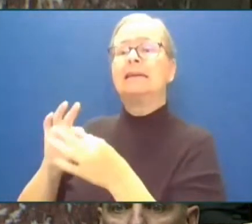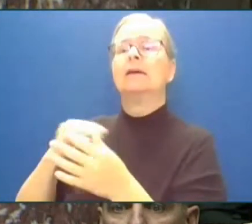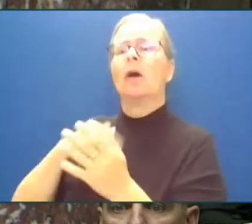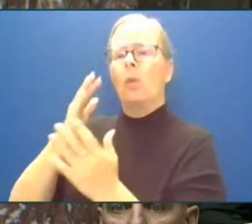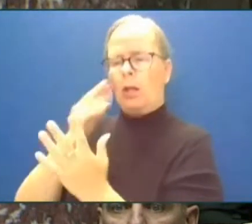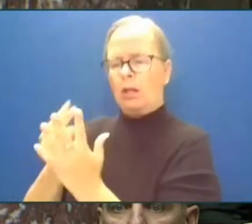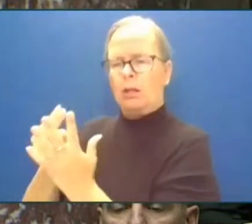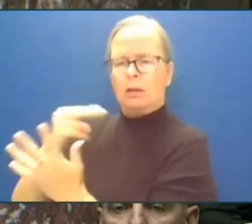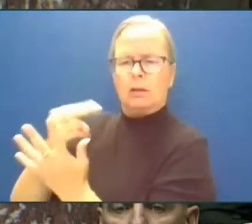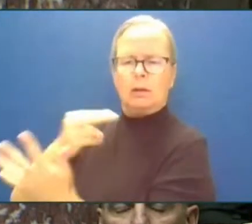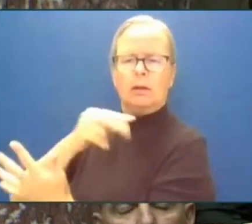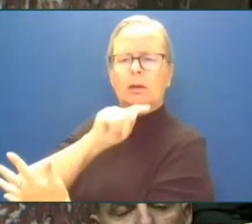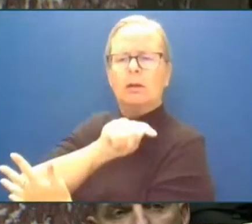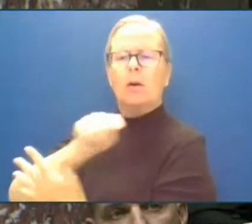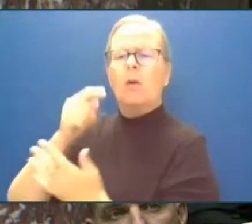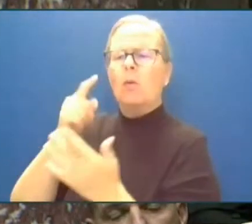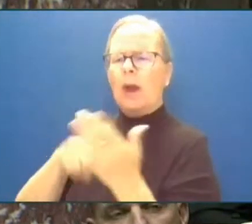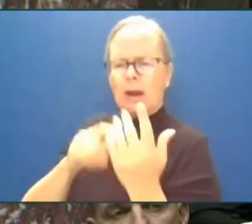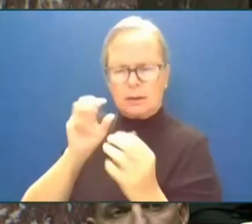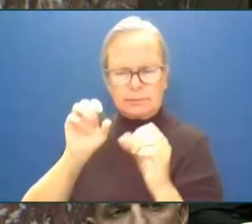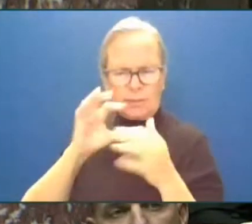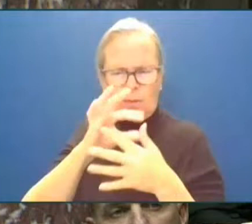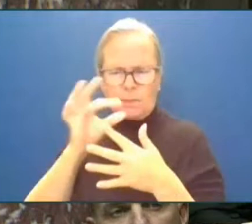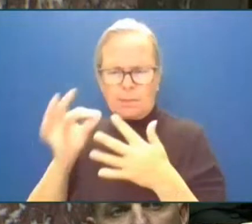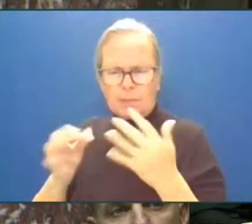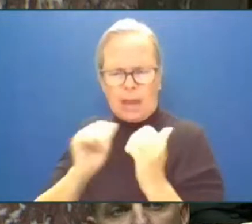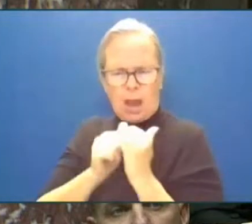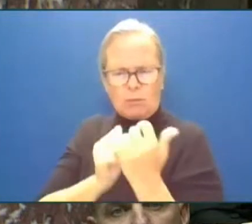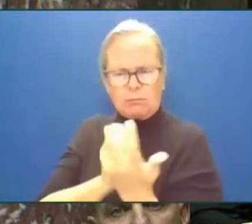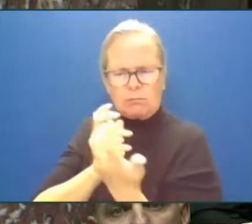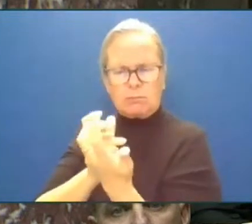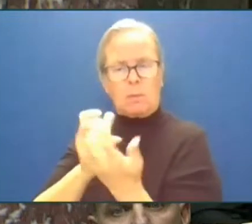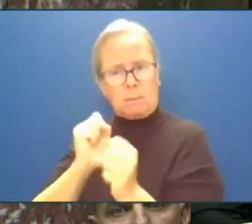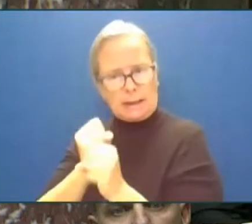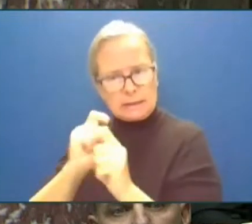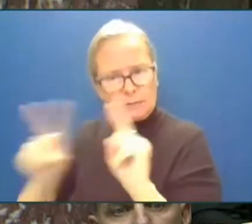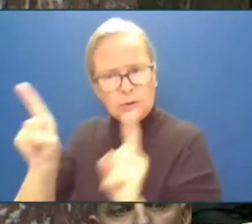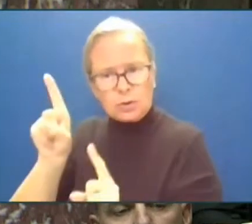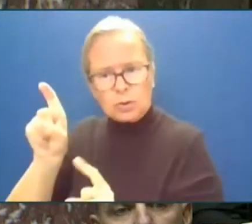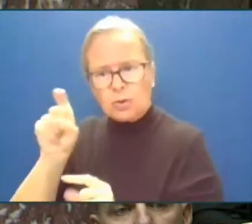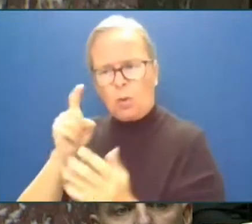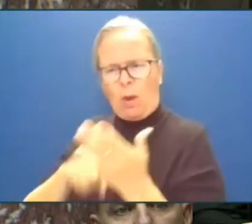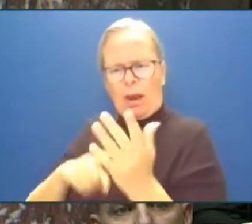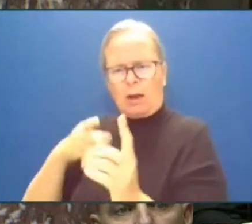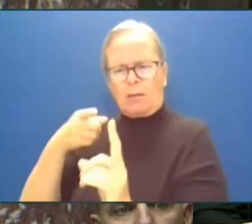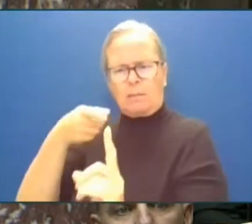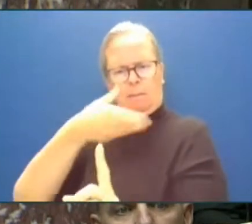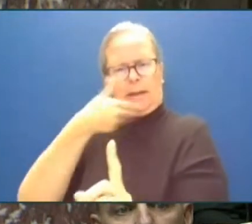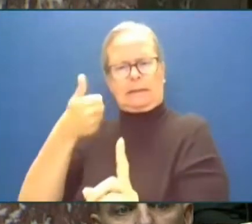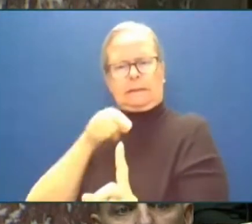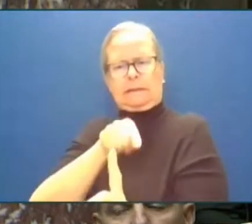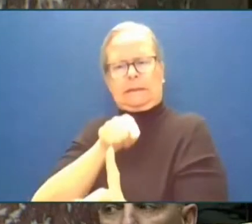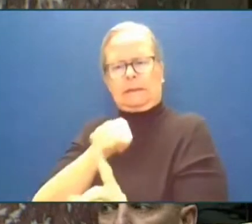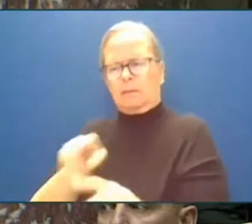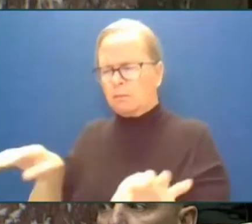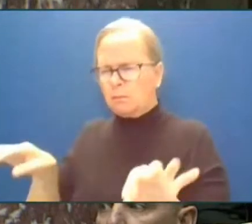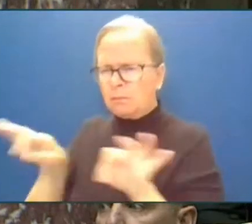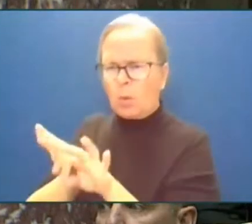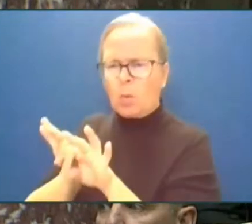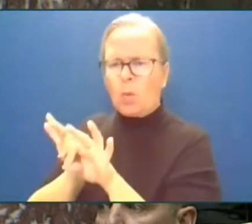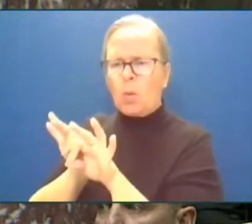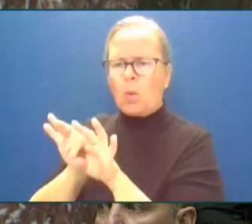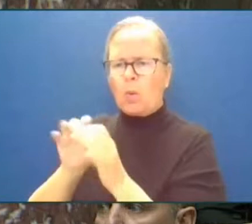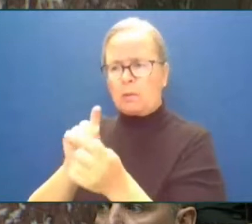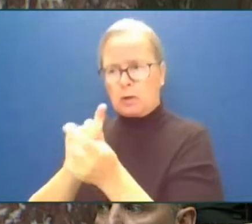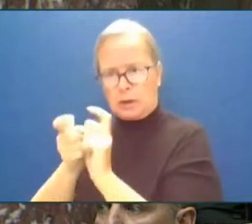Mr. Speaker, because that is our commitment, to make a difference. And yes, I'll say it again, Mr. Speaker, to work with all of our partners